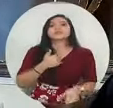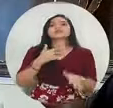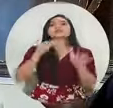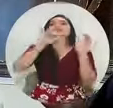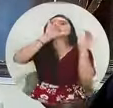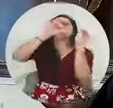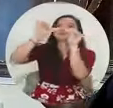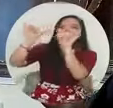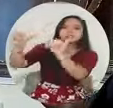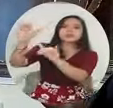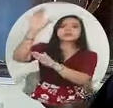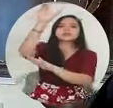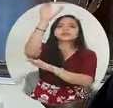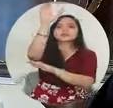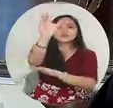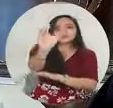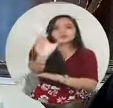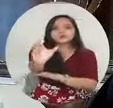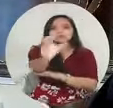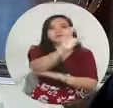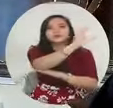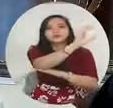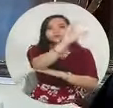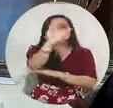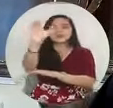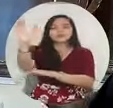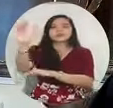was settled at the